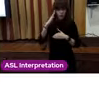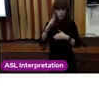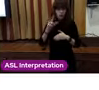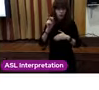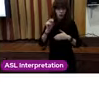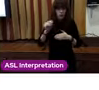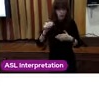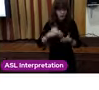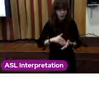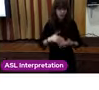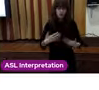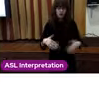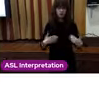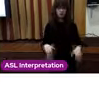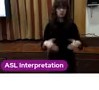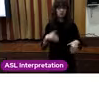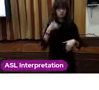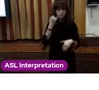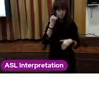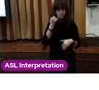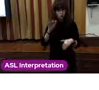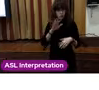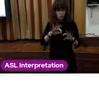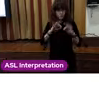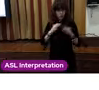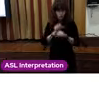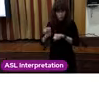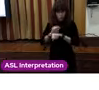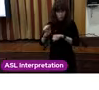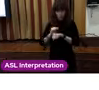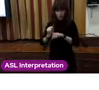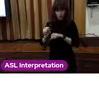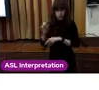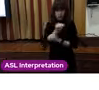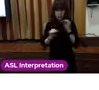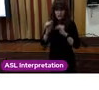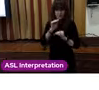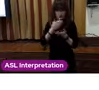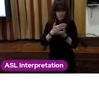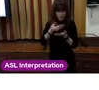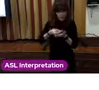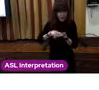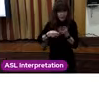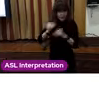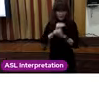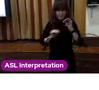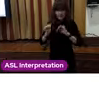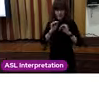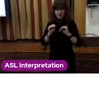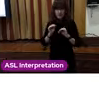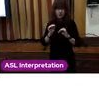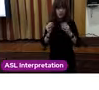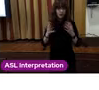mean, in my family, we had to deal with that when I was younger too. And